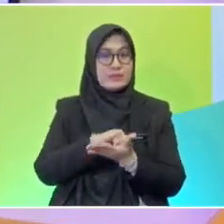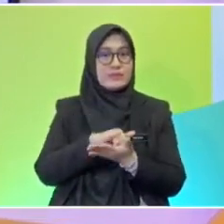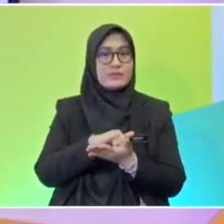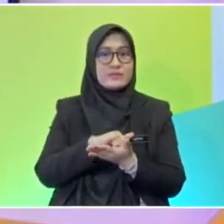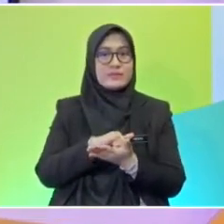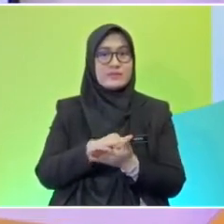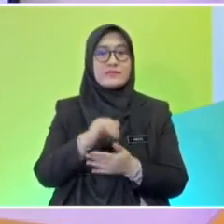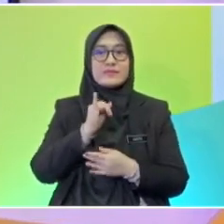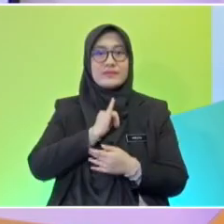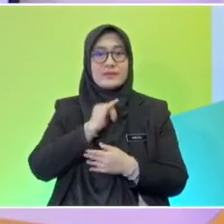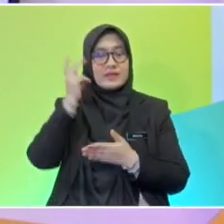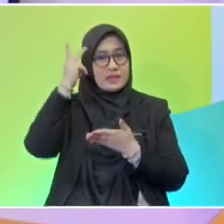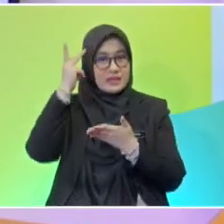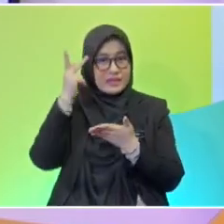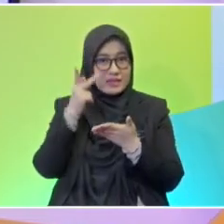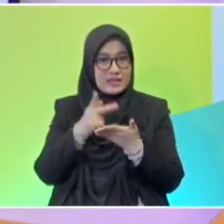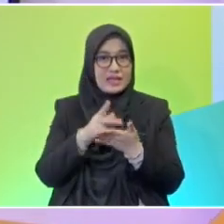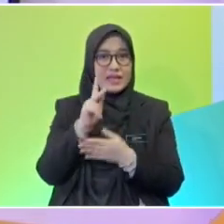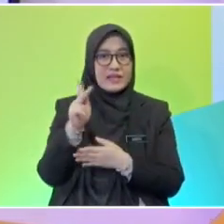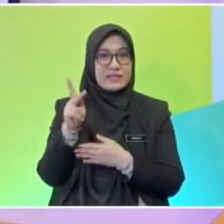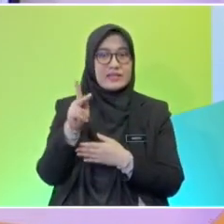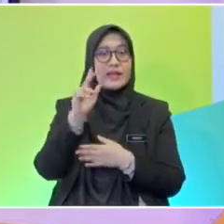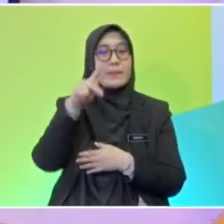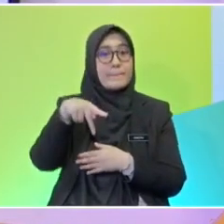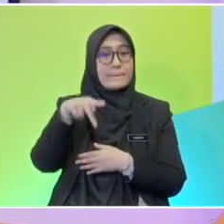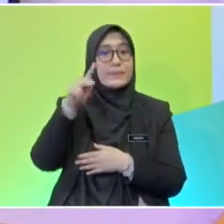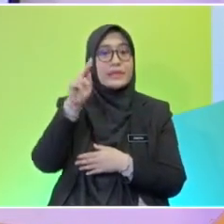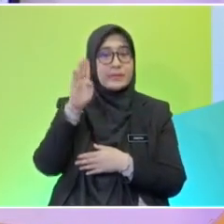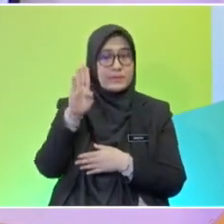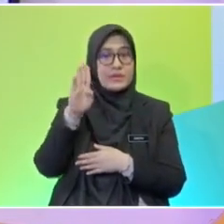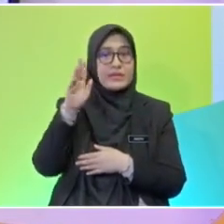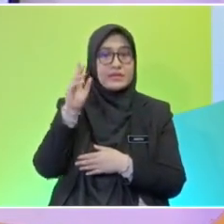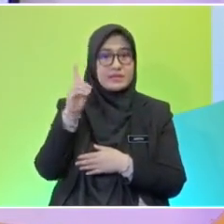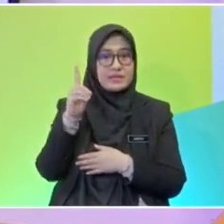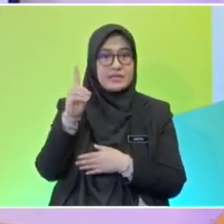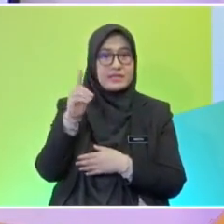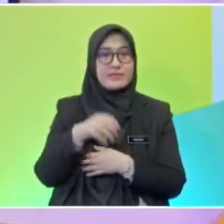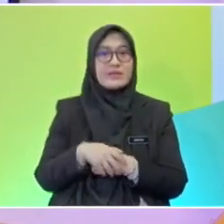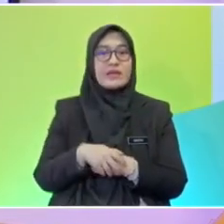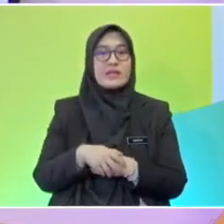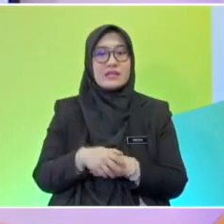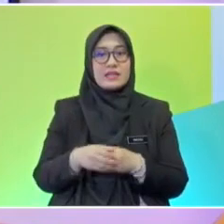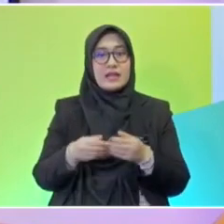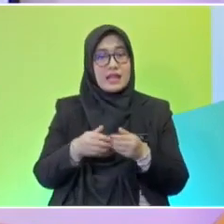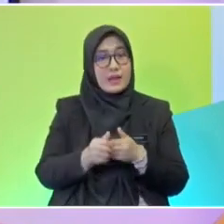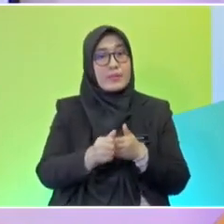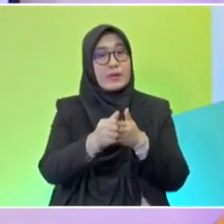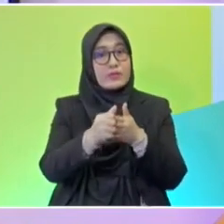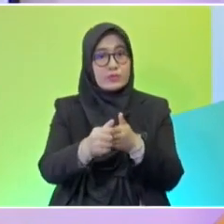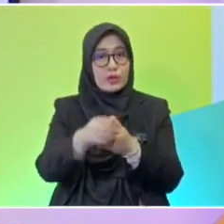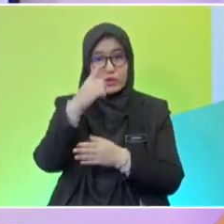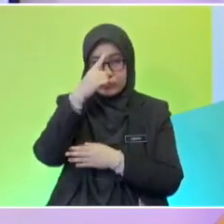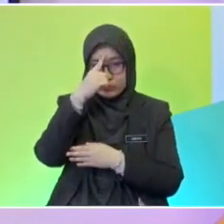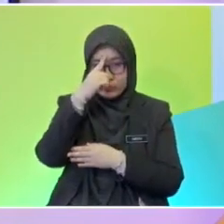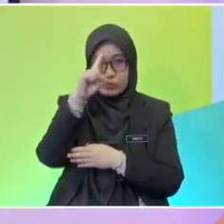an introduction. For PBD or classroom-based assessment, this is a guide for parents to know more or teachers to